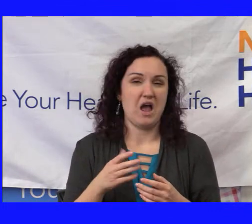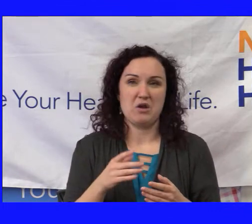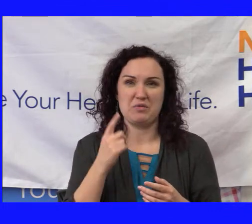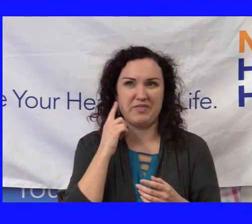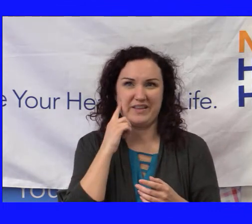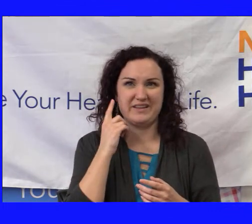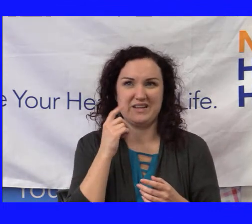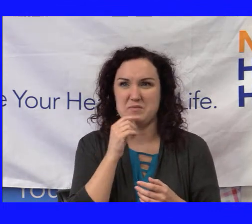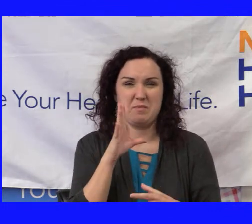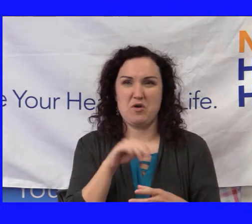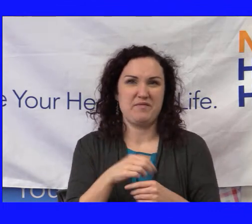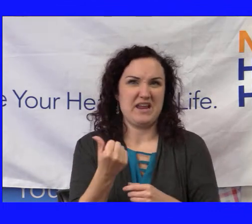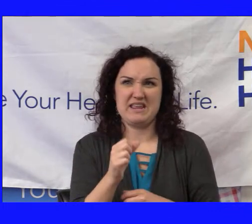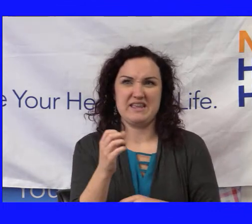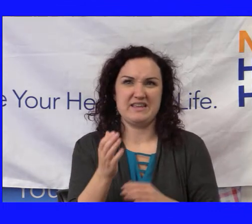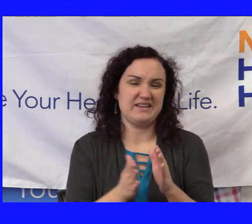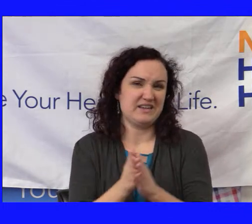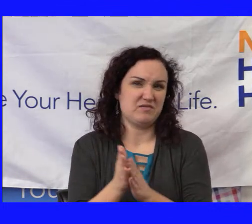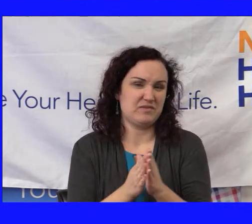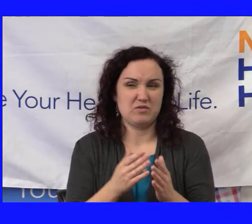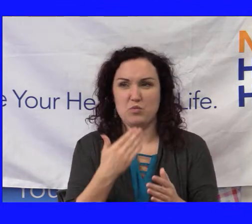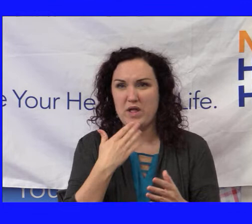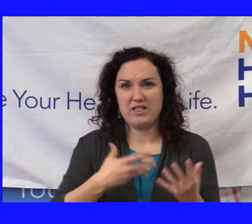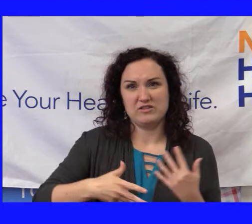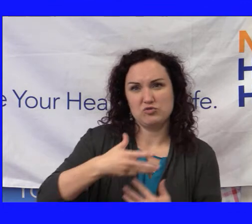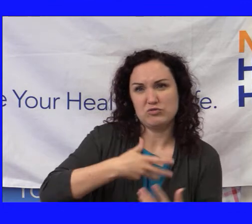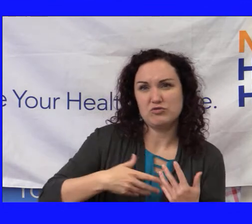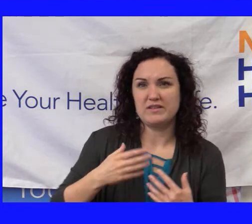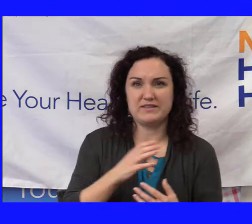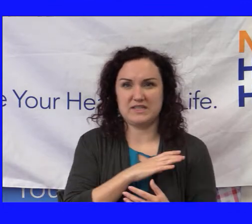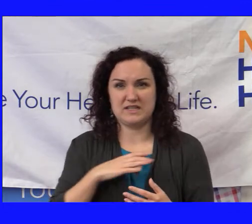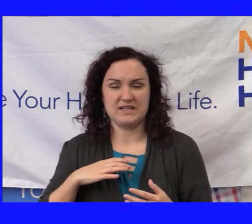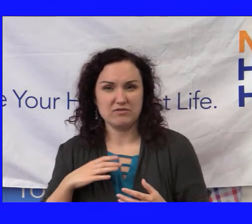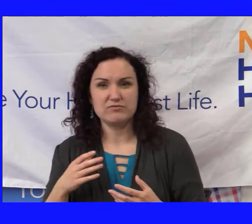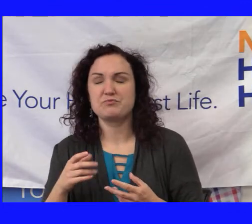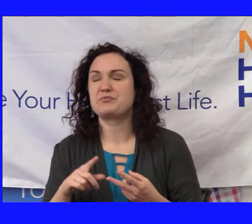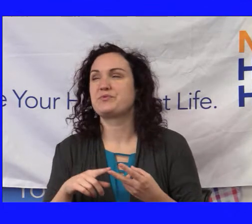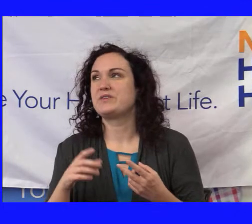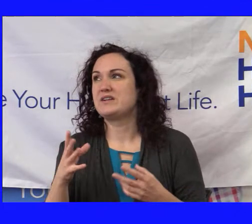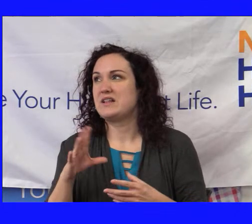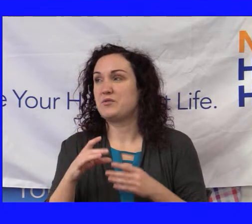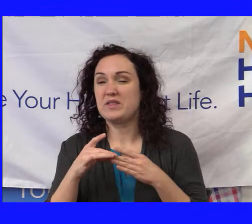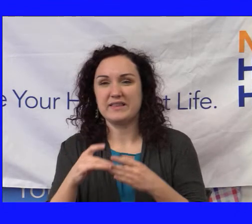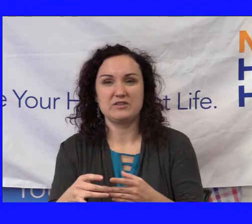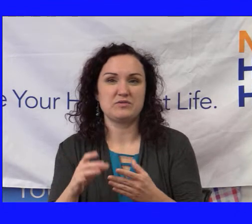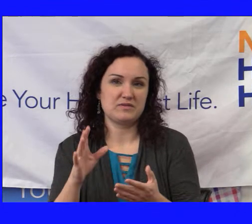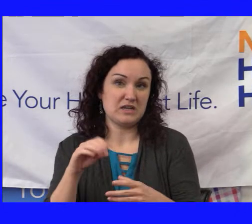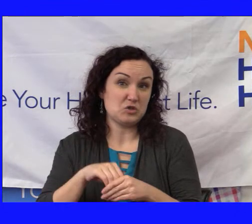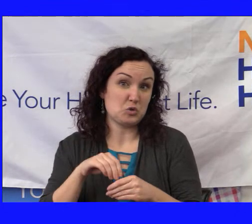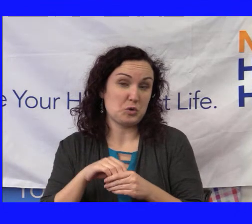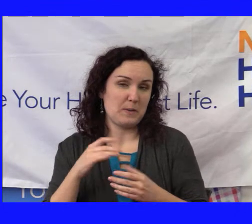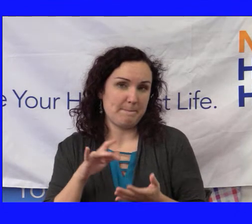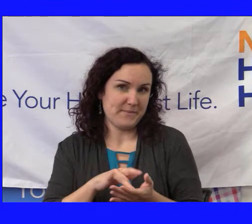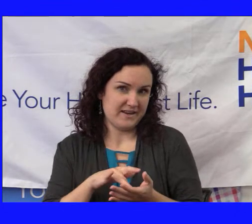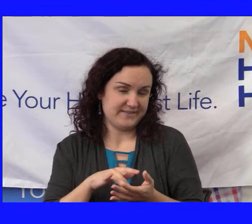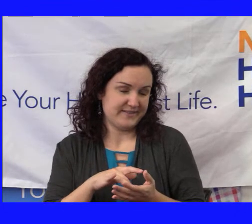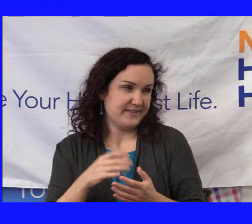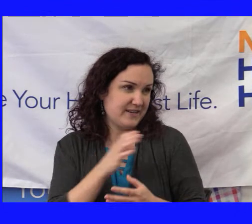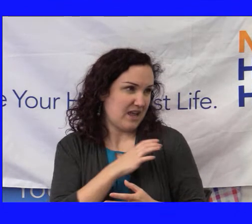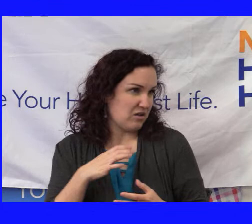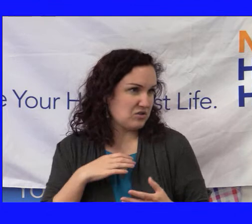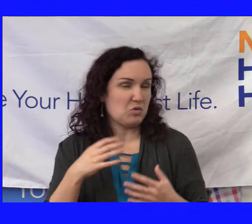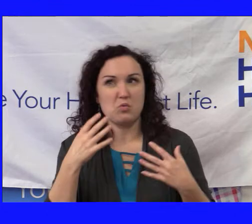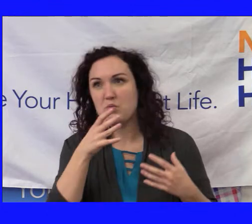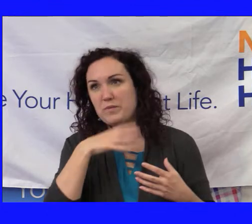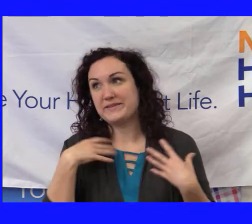been a part of any initiative that has been so well socialized around clinical councils, leading with the Internal Medicine Council, the ICU Council, the Women's